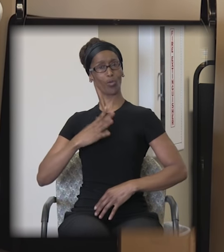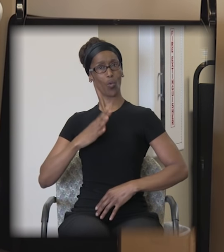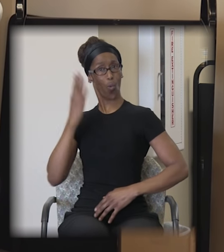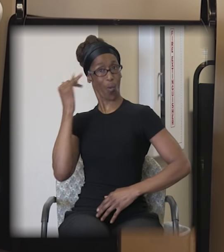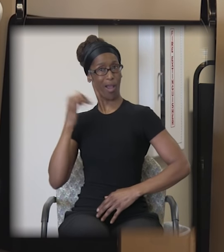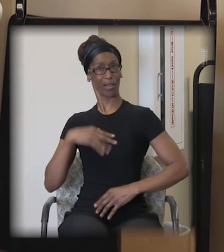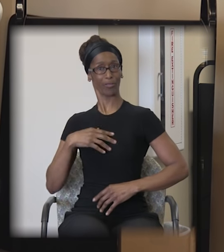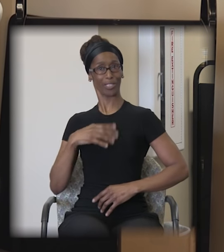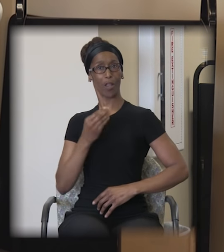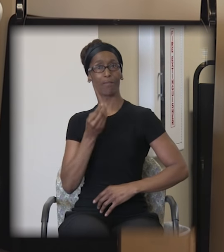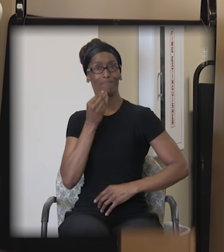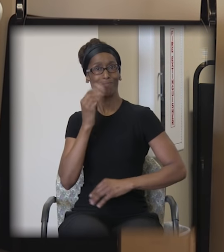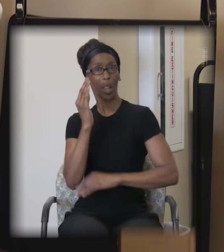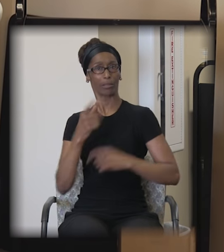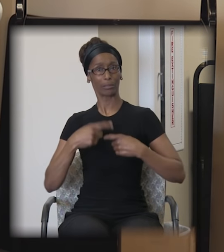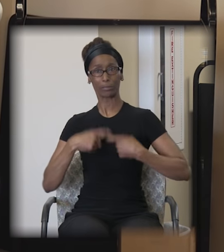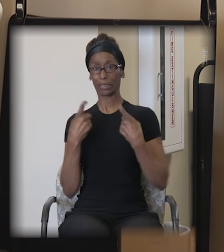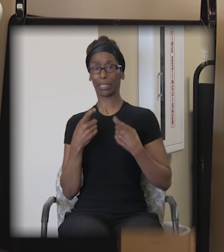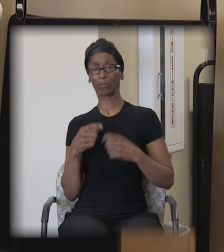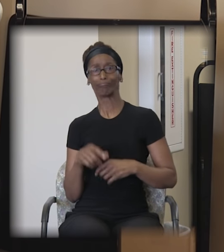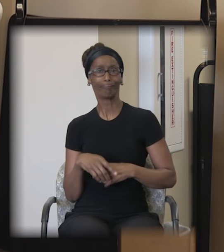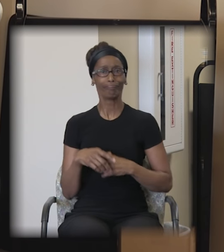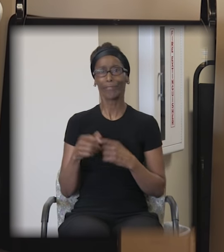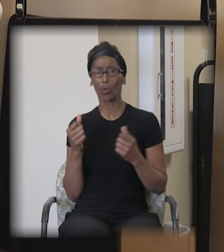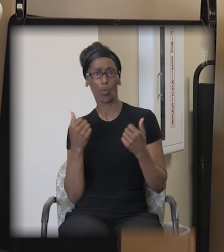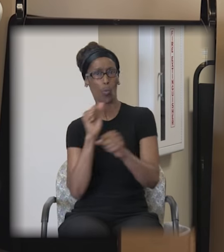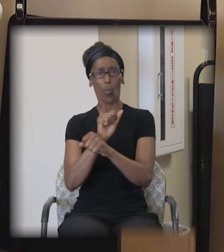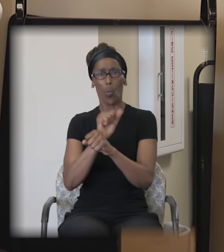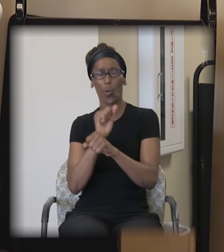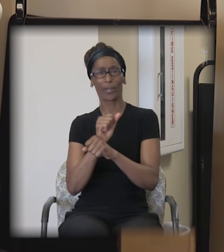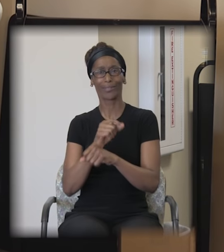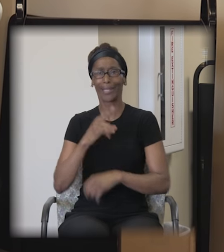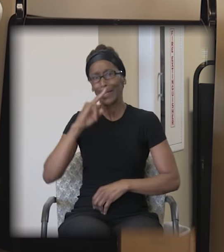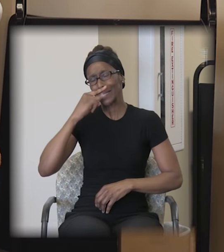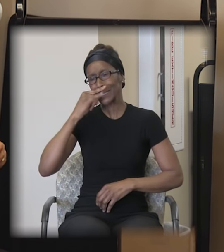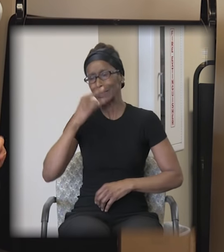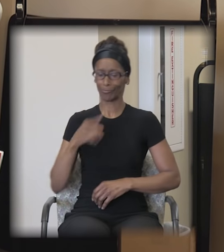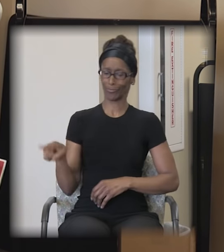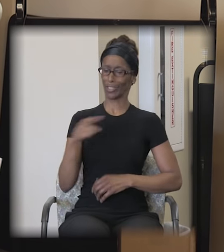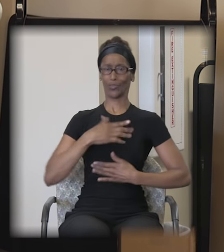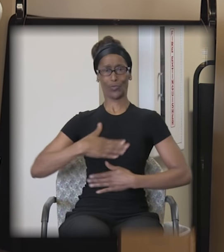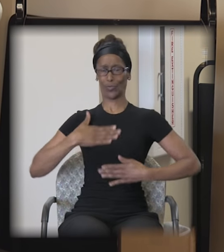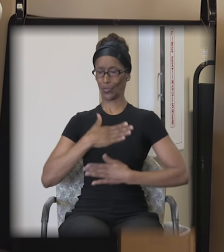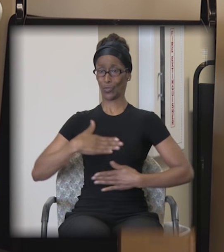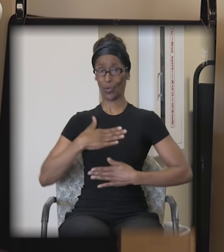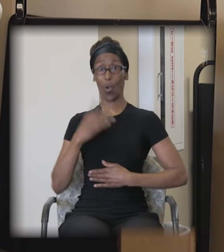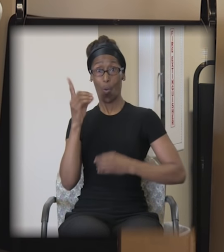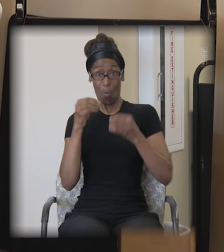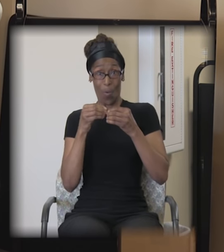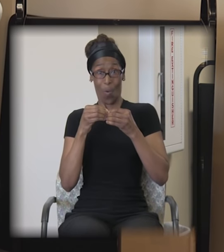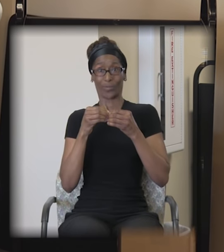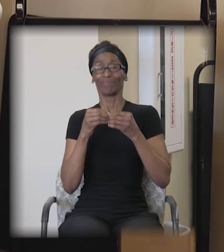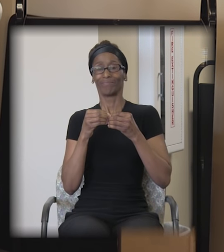That's how they dressed in those days. So everything's accurate, but just kid friendly, bright and cheery. Oh, and one more thing.